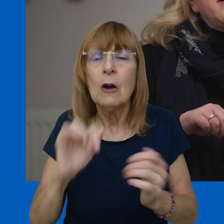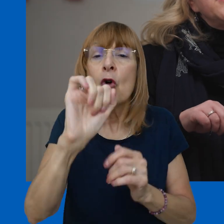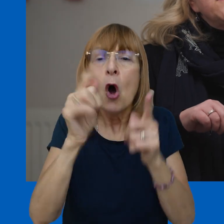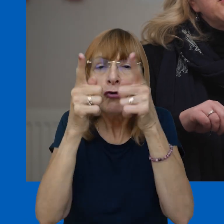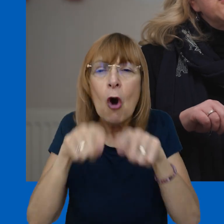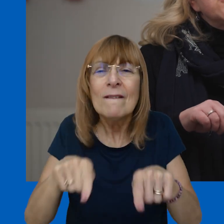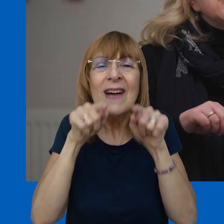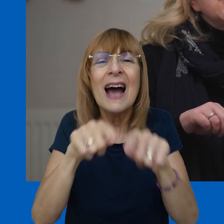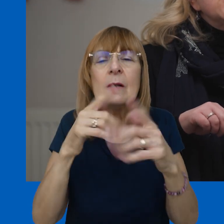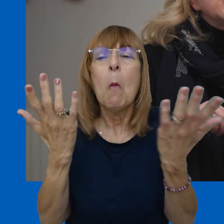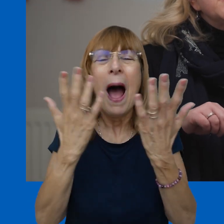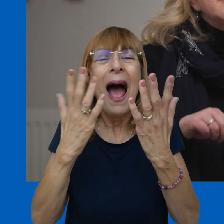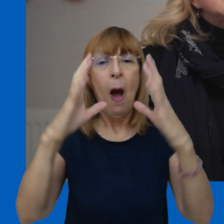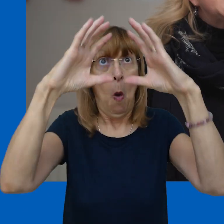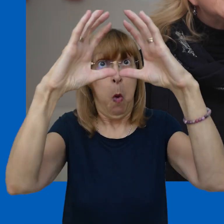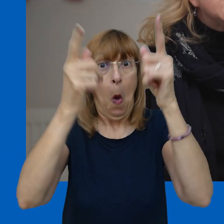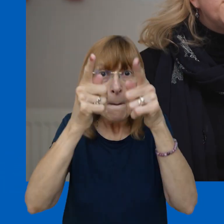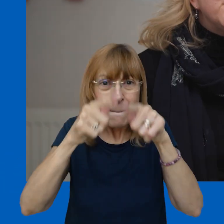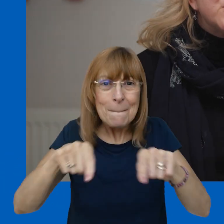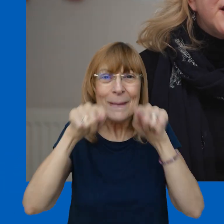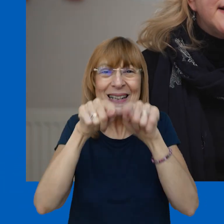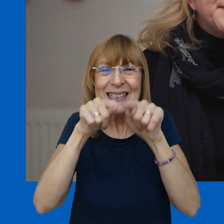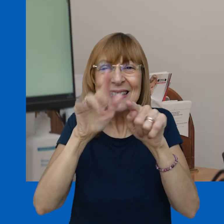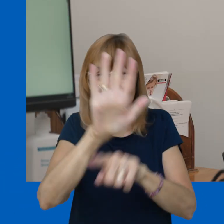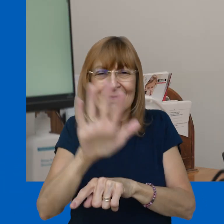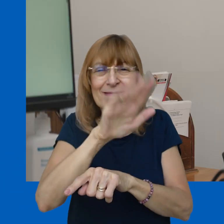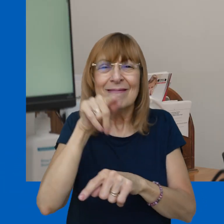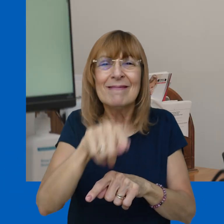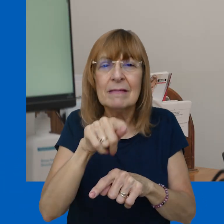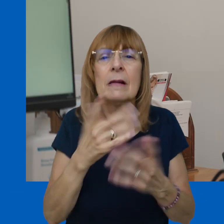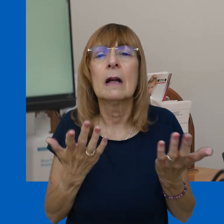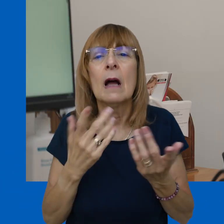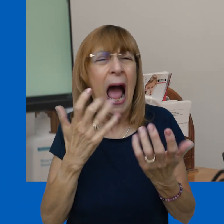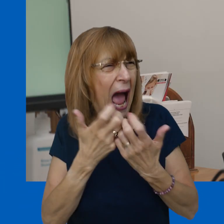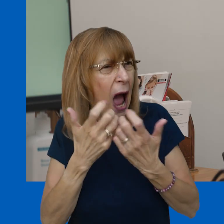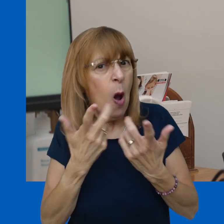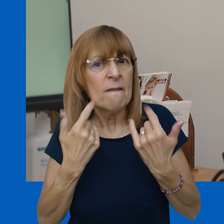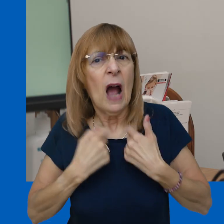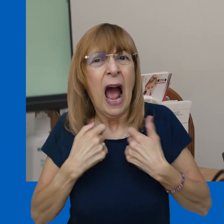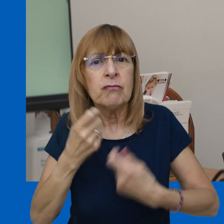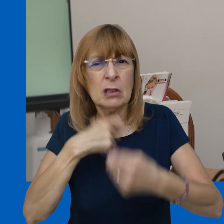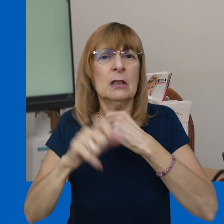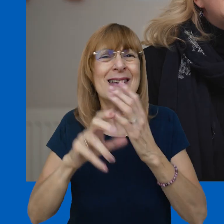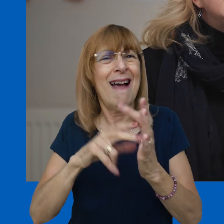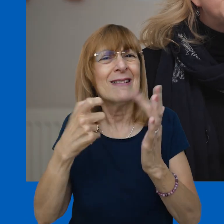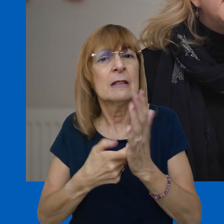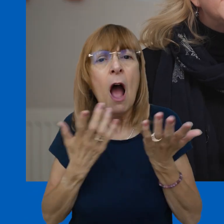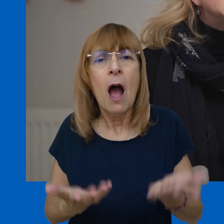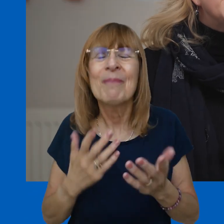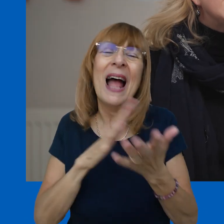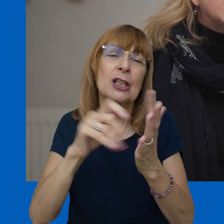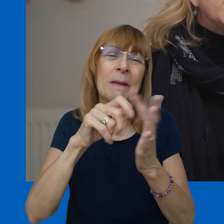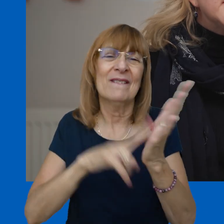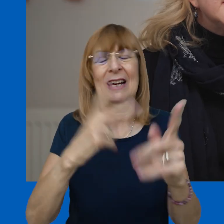lowest part of your uterus or womb and is found at the top of your vagina. So how does the virus cause cancer?